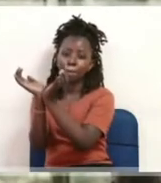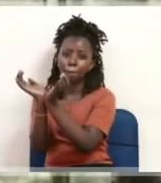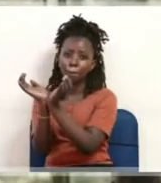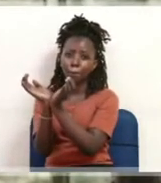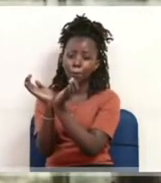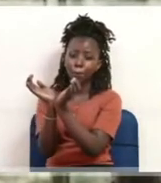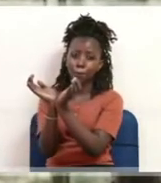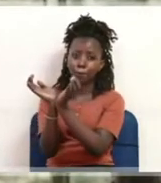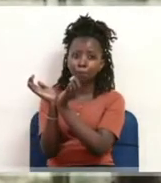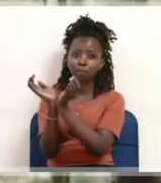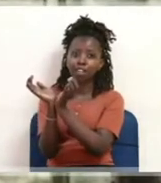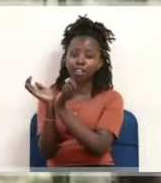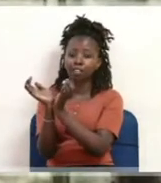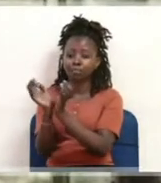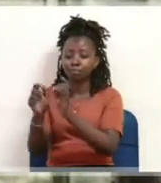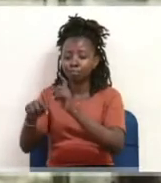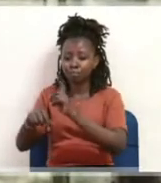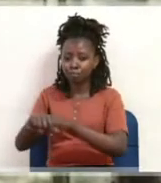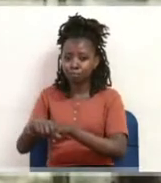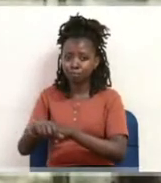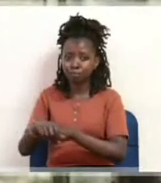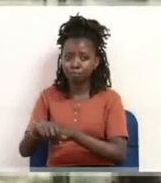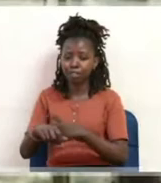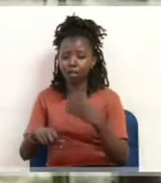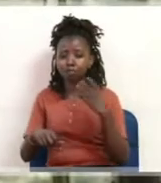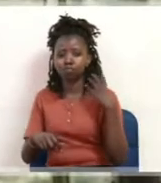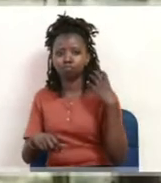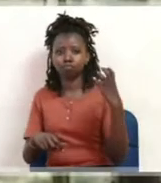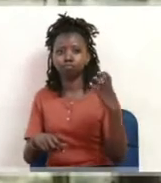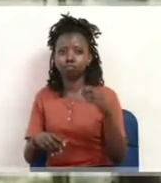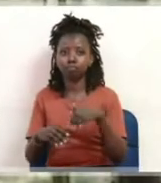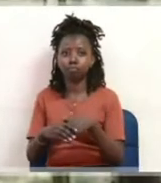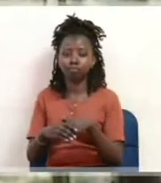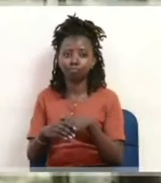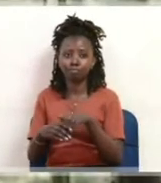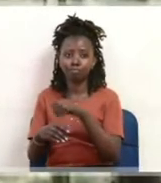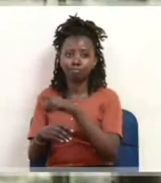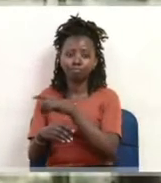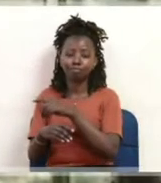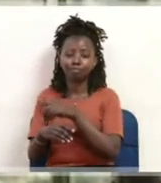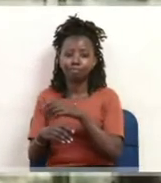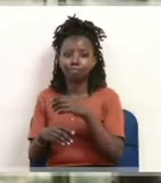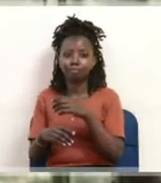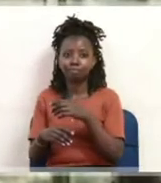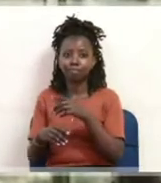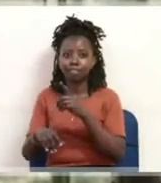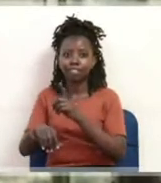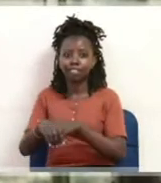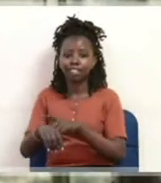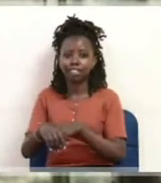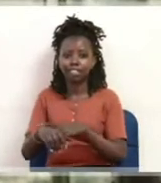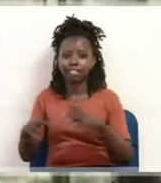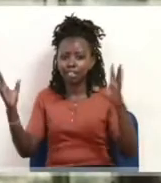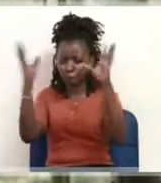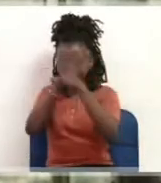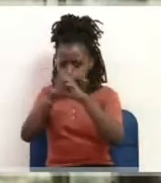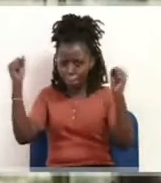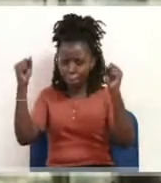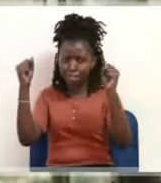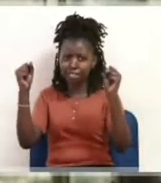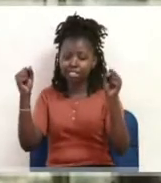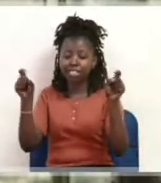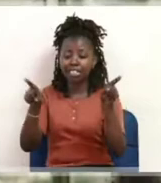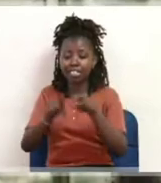When the commander-in-chief of this country and his deputy knelt down to be prayed